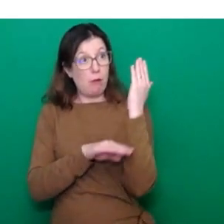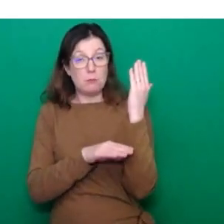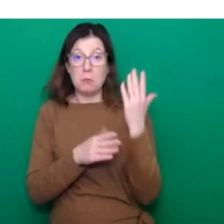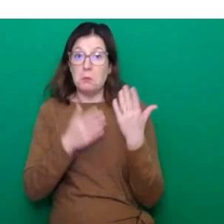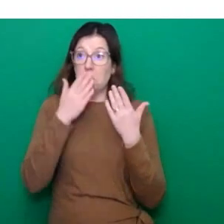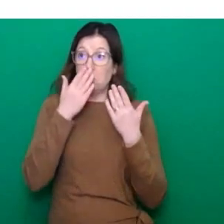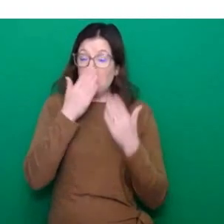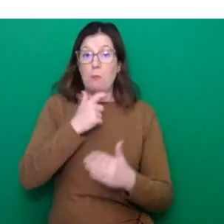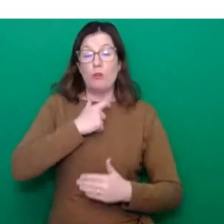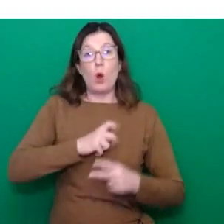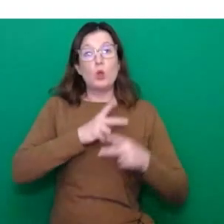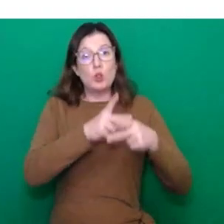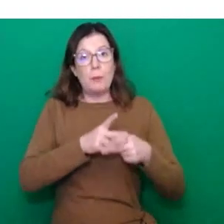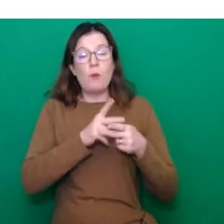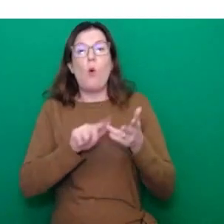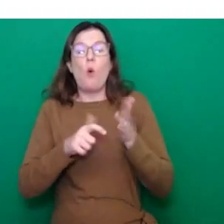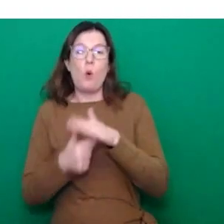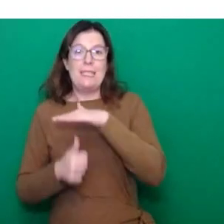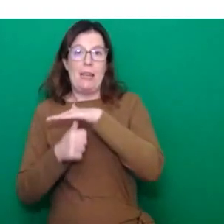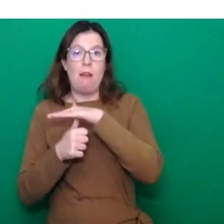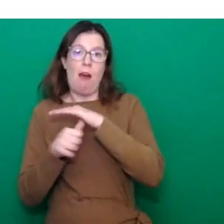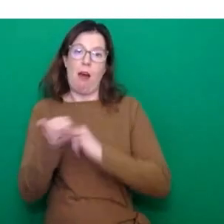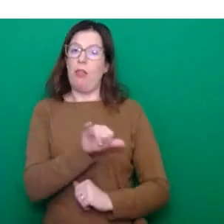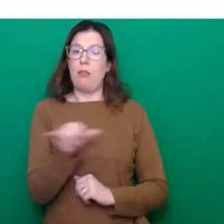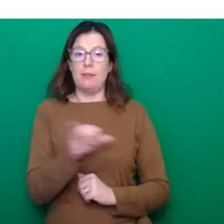supervision or senior roles.